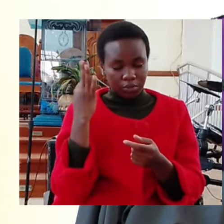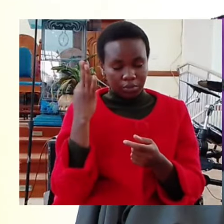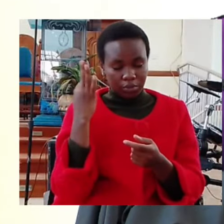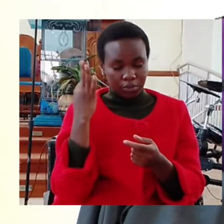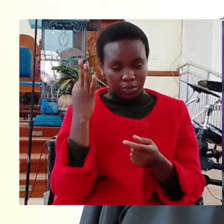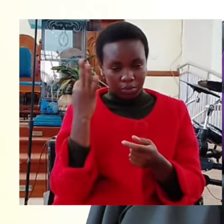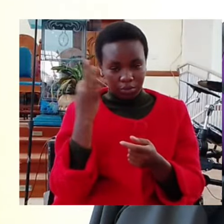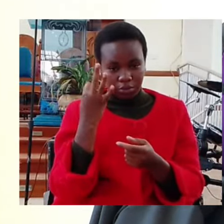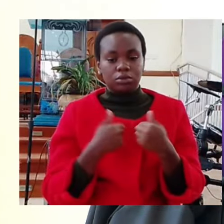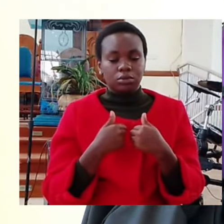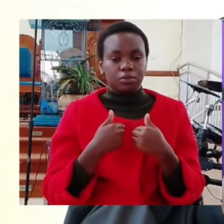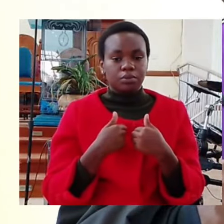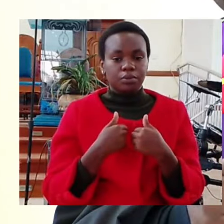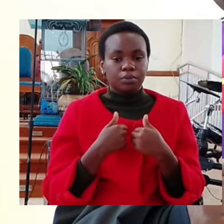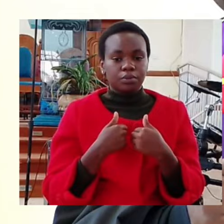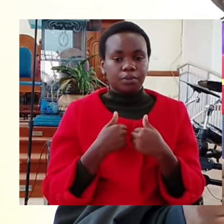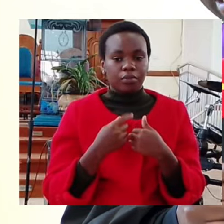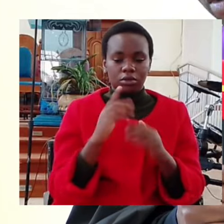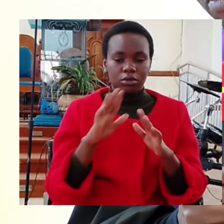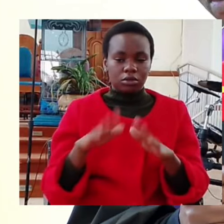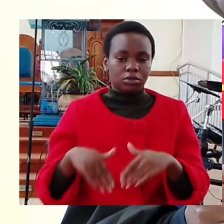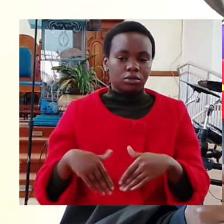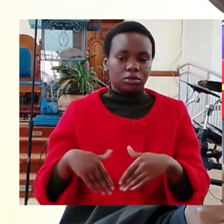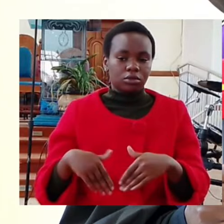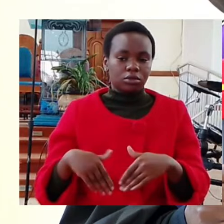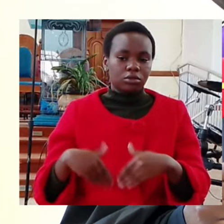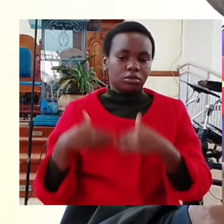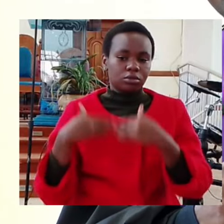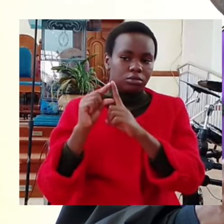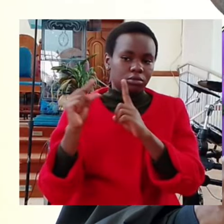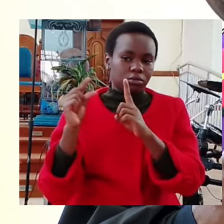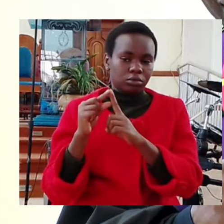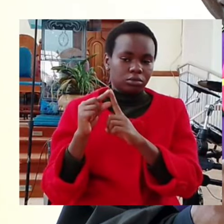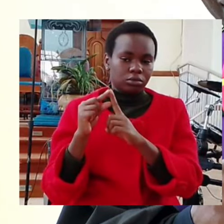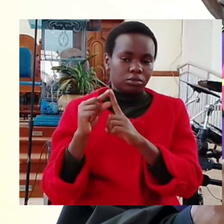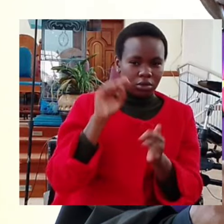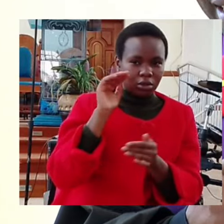dikana ni uro waheo kiugo ni mundu wathie wa githomo keyuria kai mundu ucio